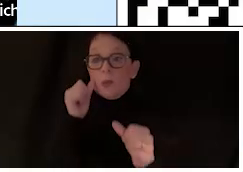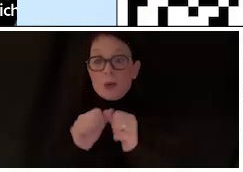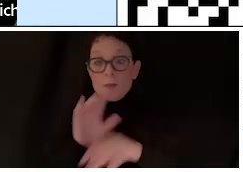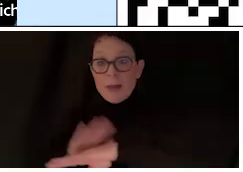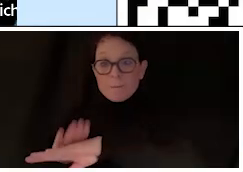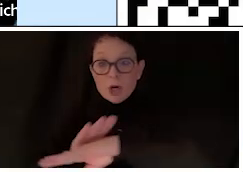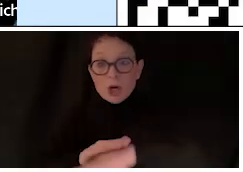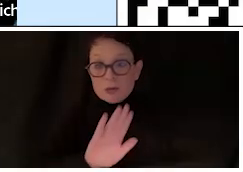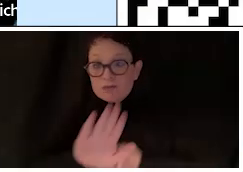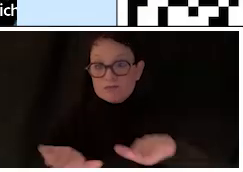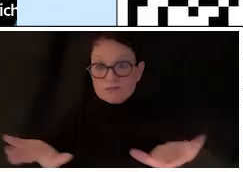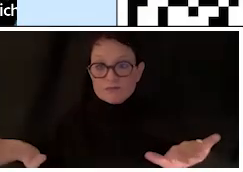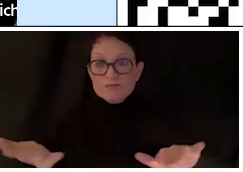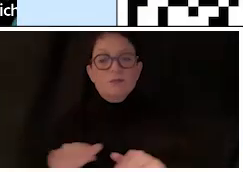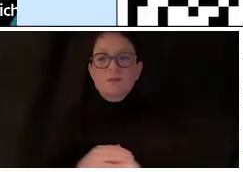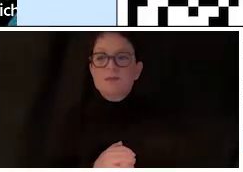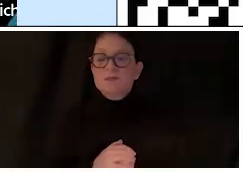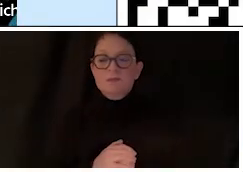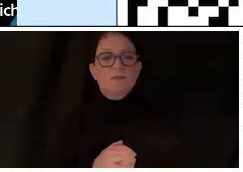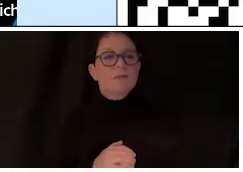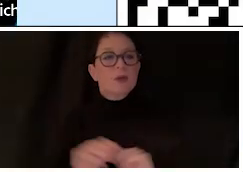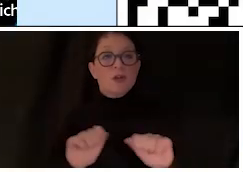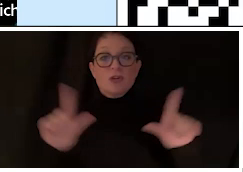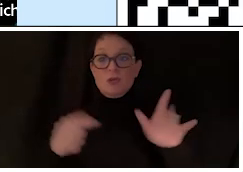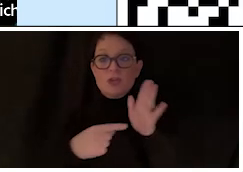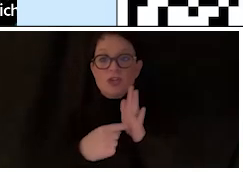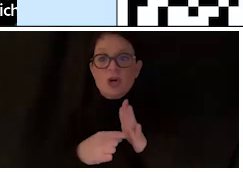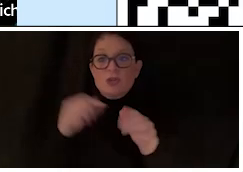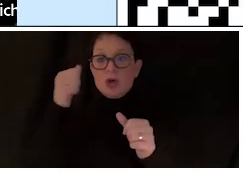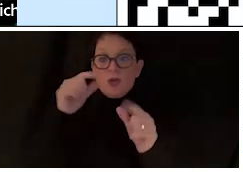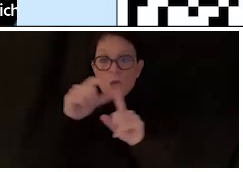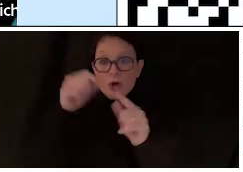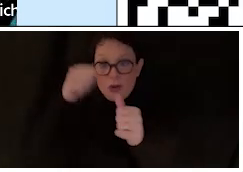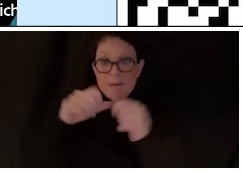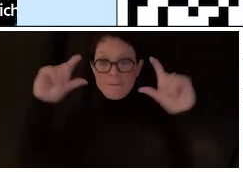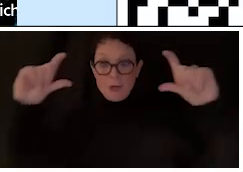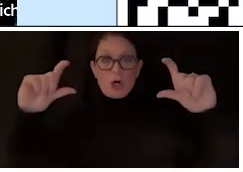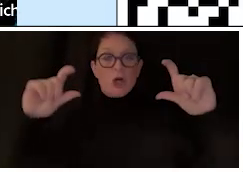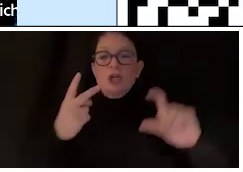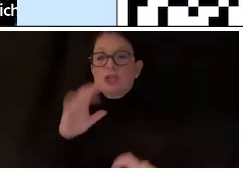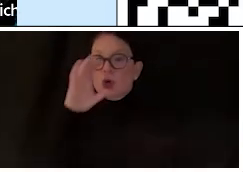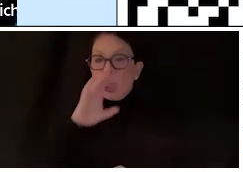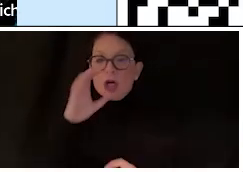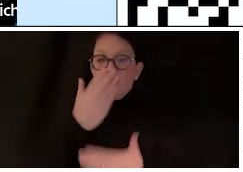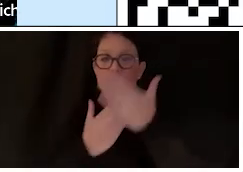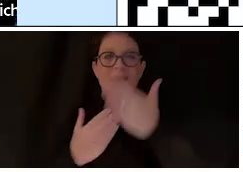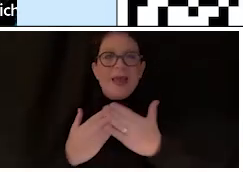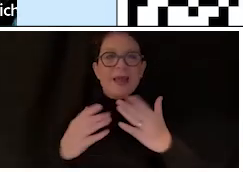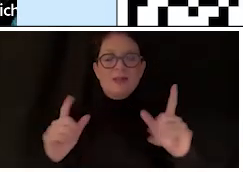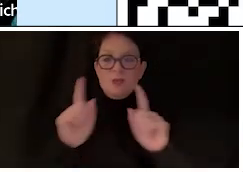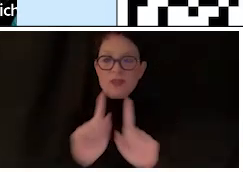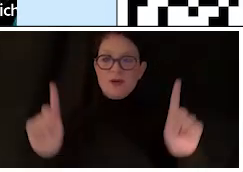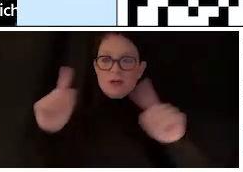Remember, hey, on the screen shows the word remember and 2 cartoon hands with a piece of string on the